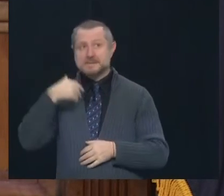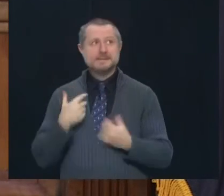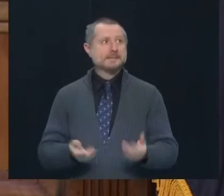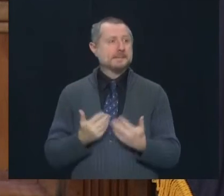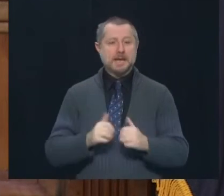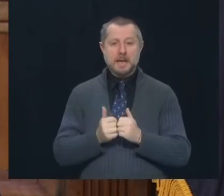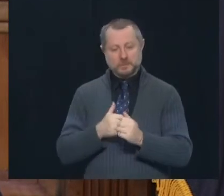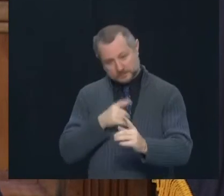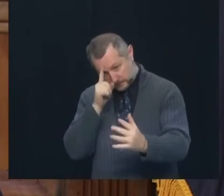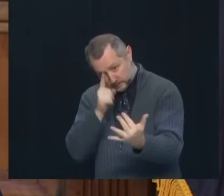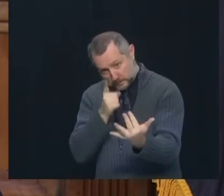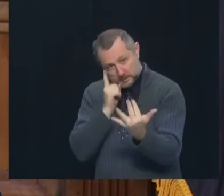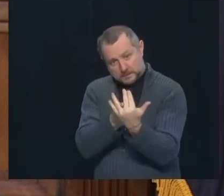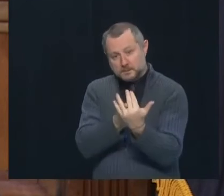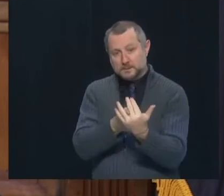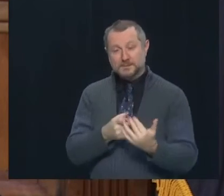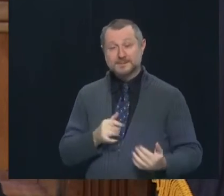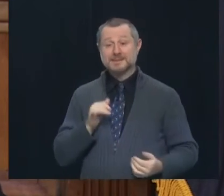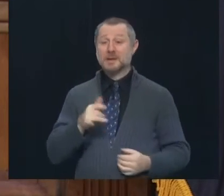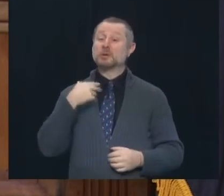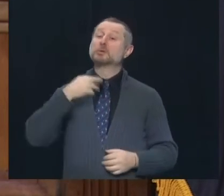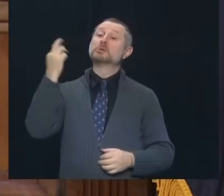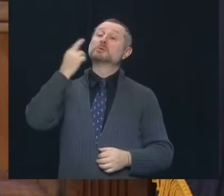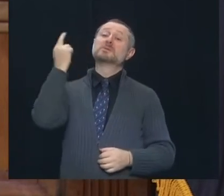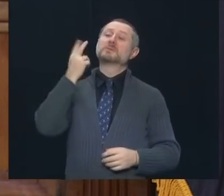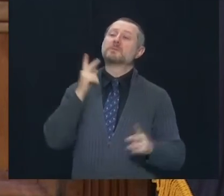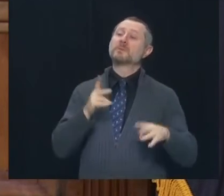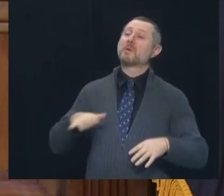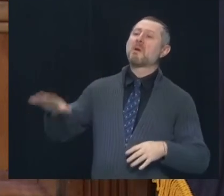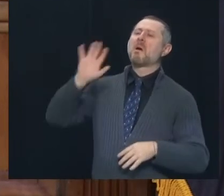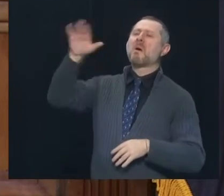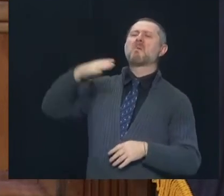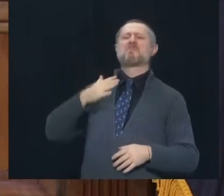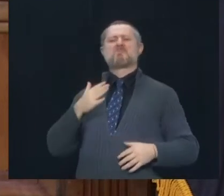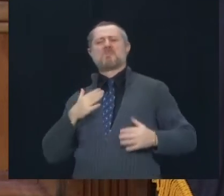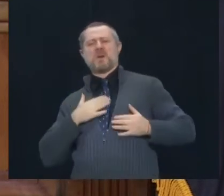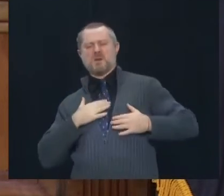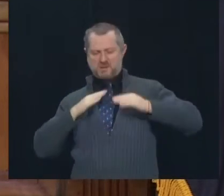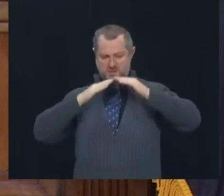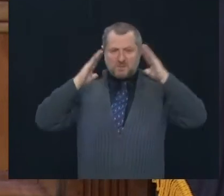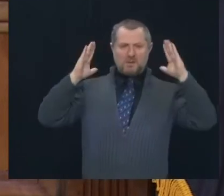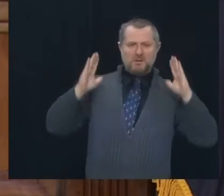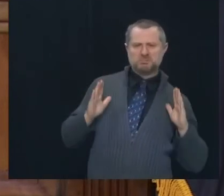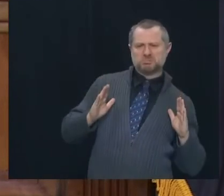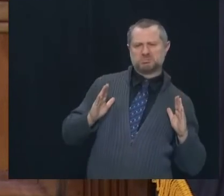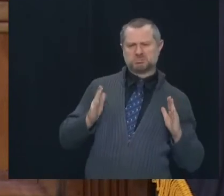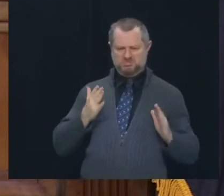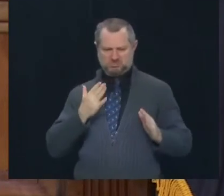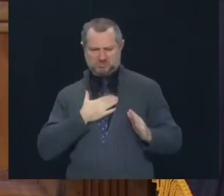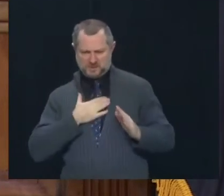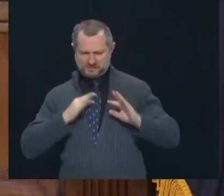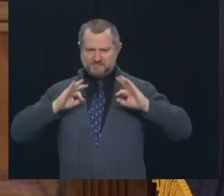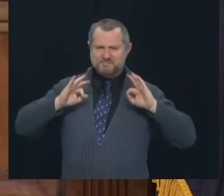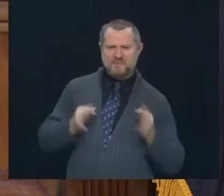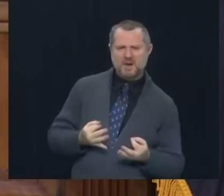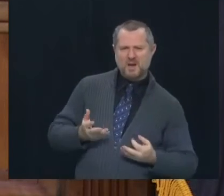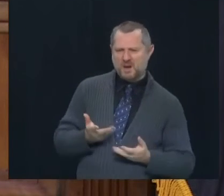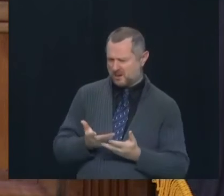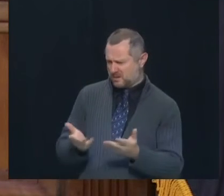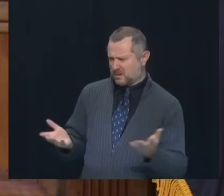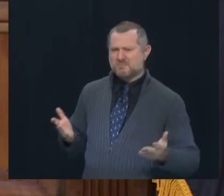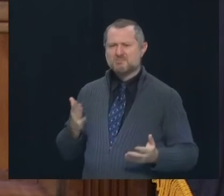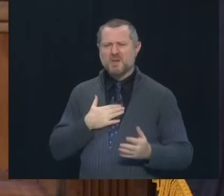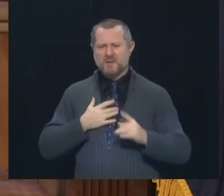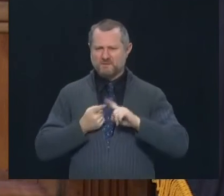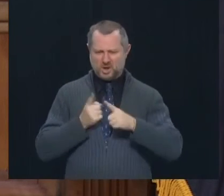orientation is I'm in my house with my family and with my